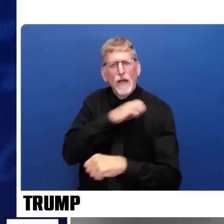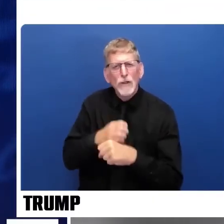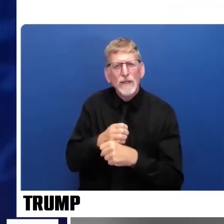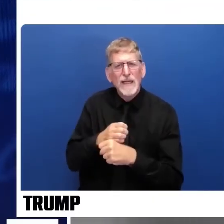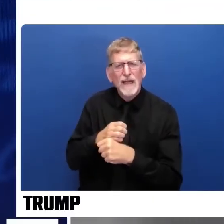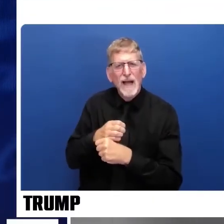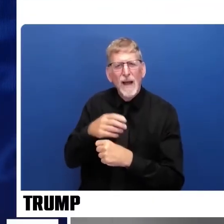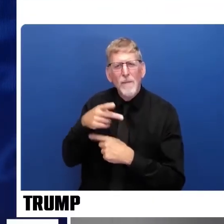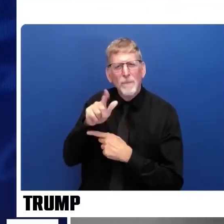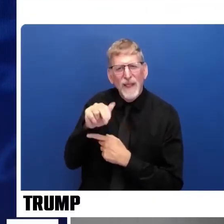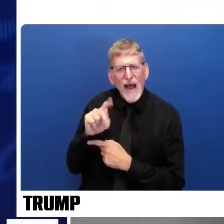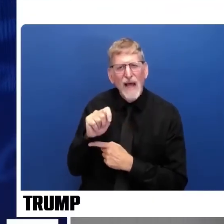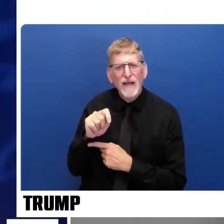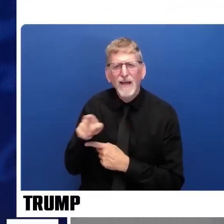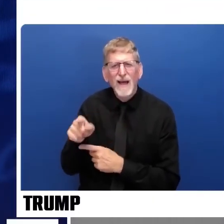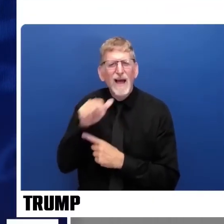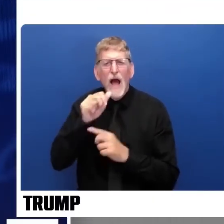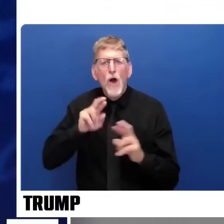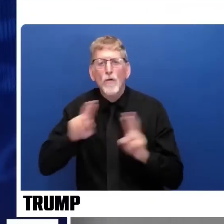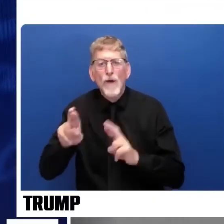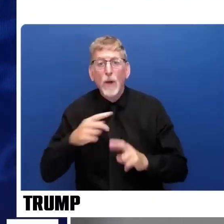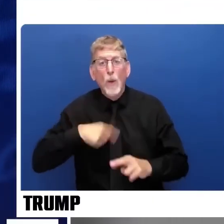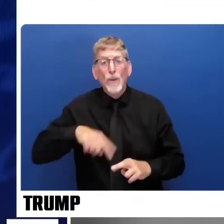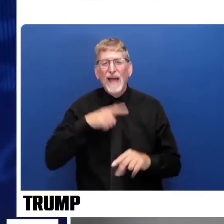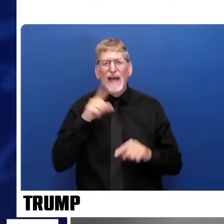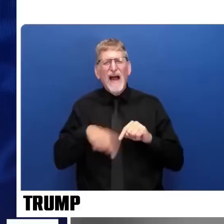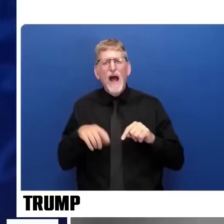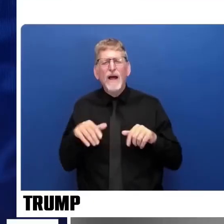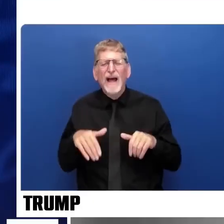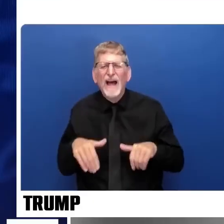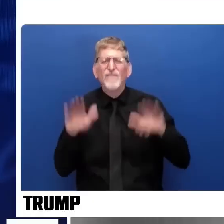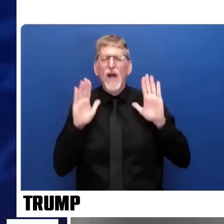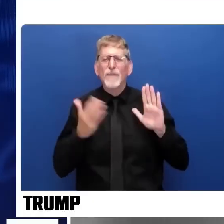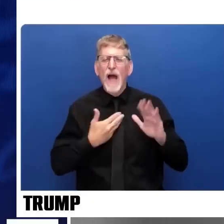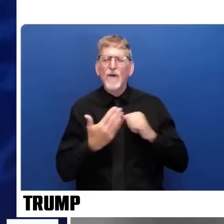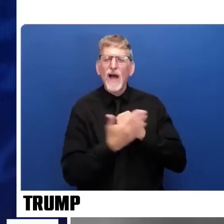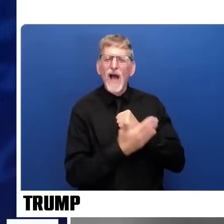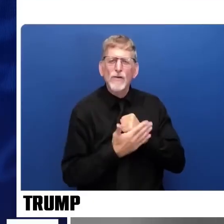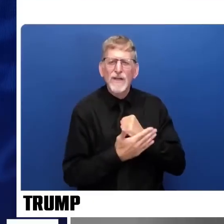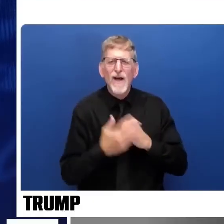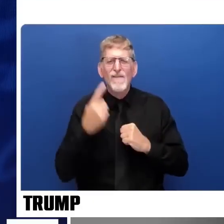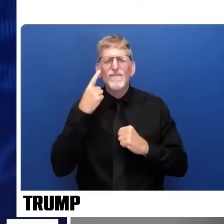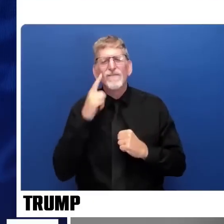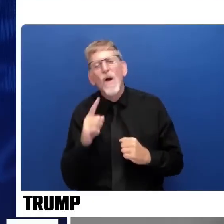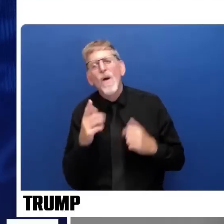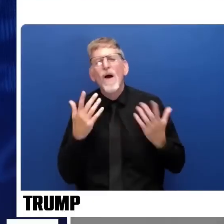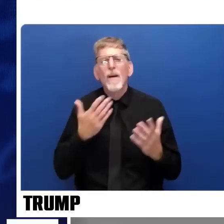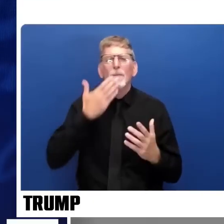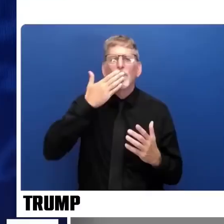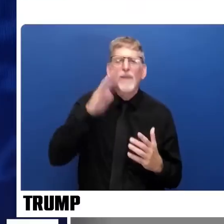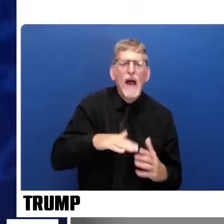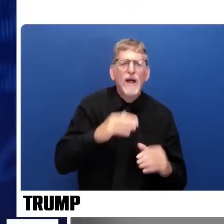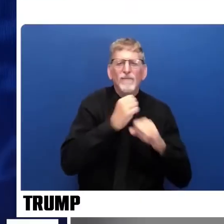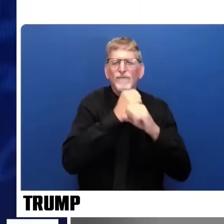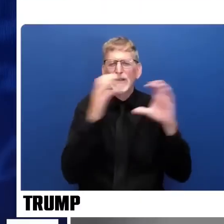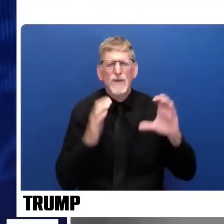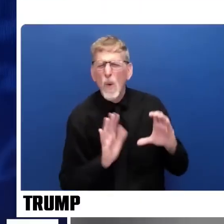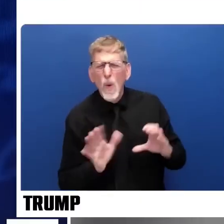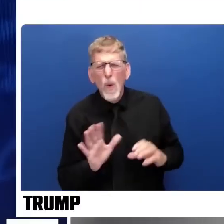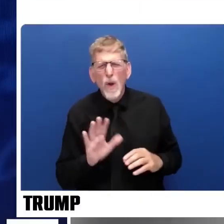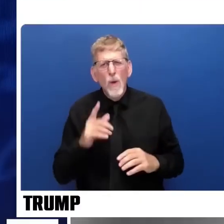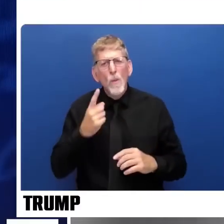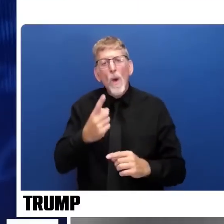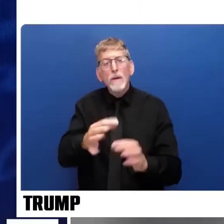it. We can't sacrifice our country for the sake of bad vision. But I just ask one simple question.